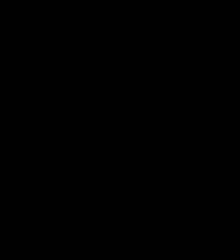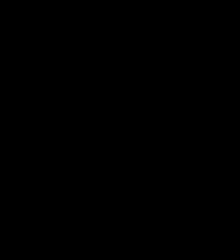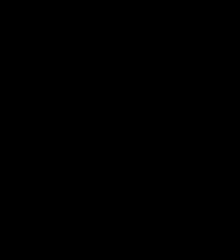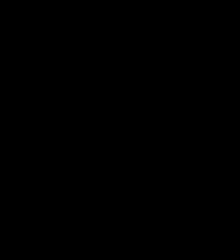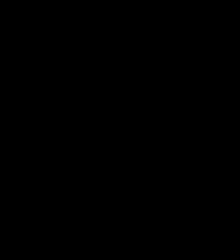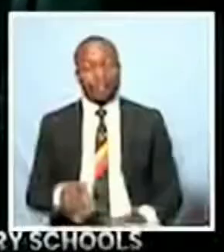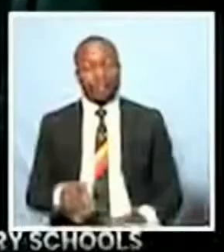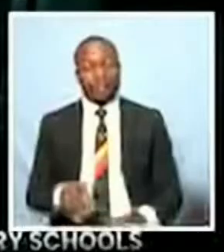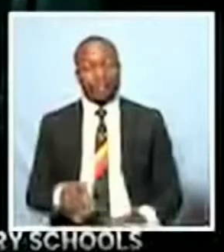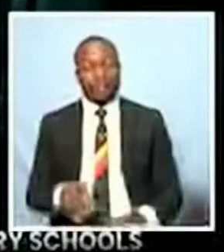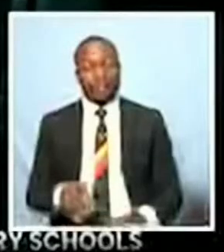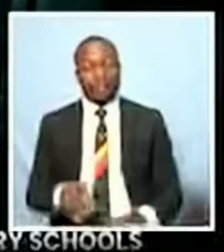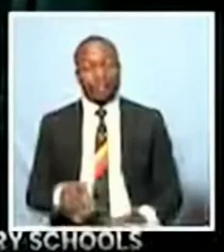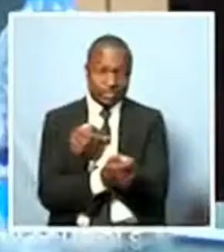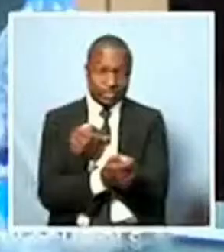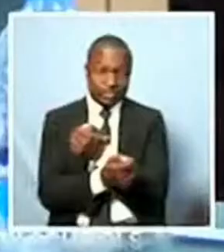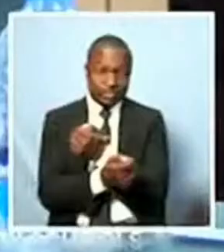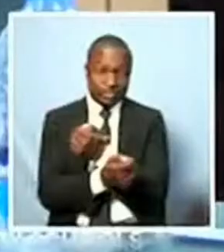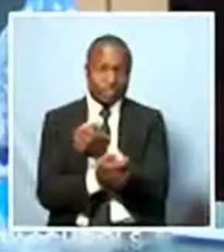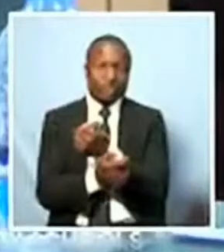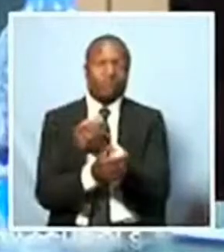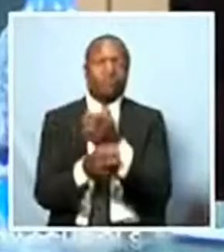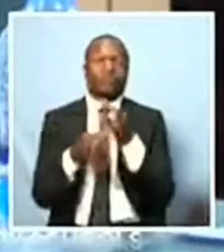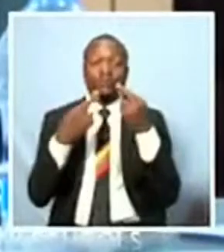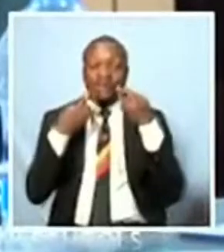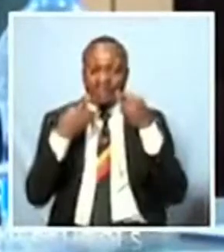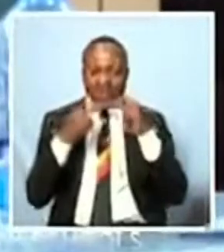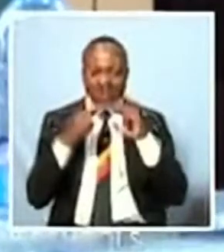changed to based, yes,